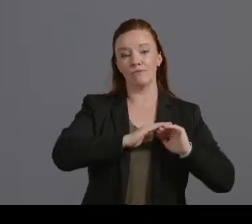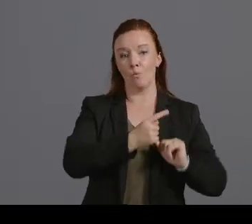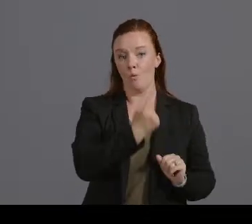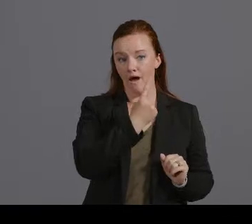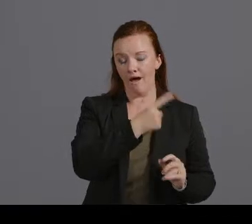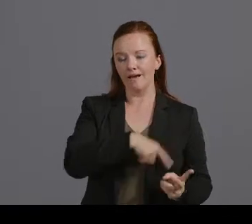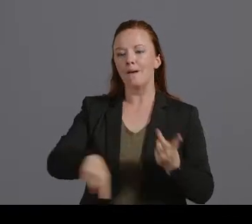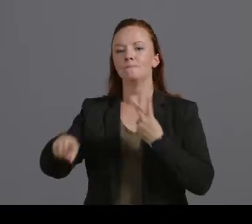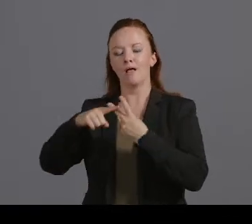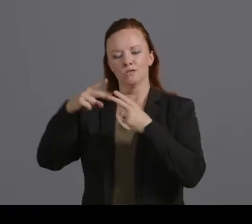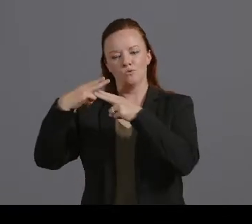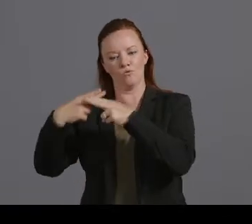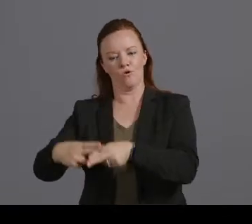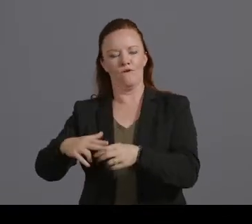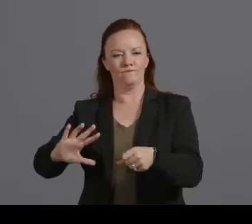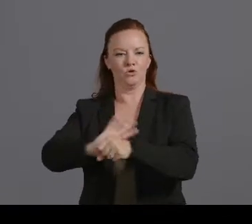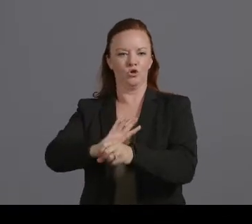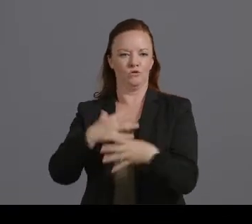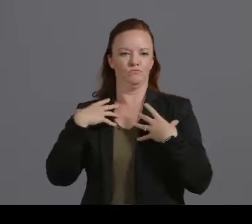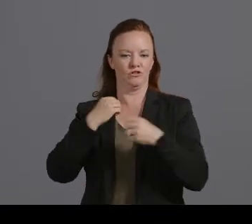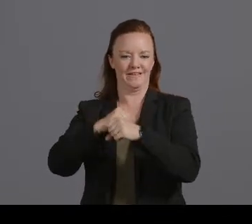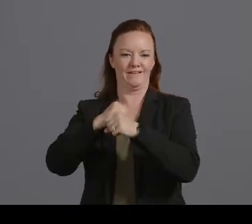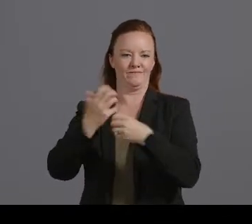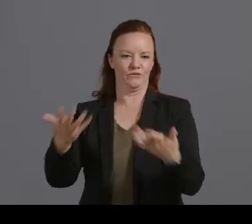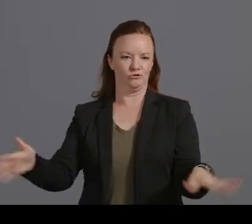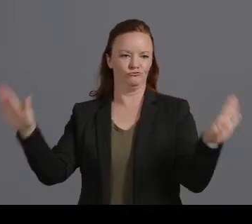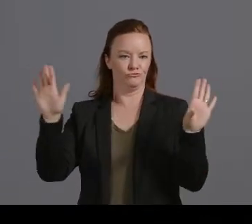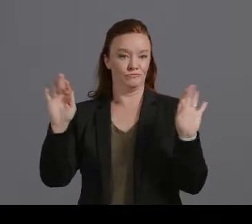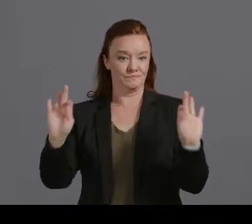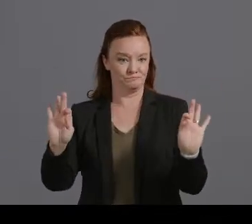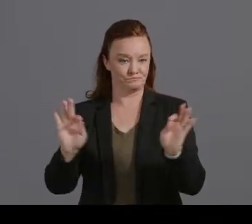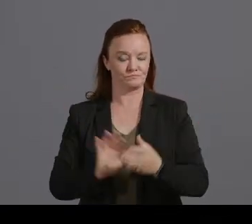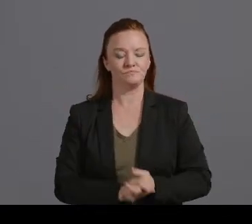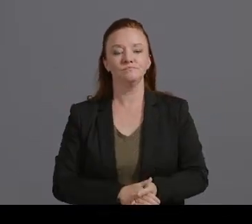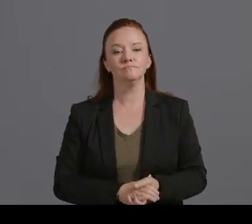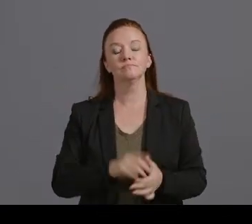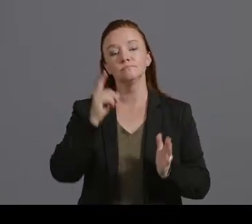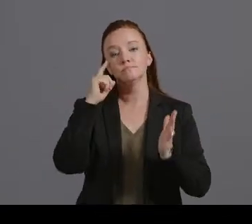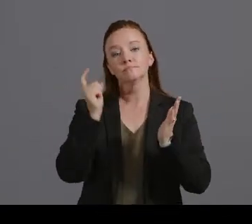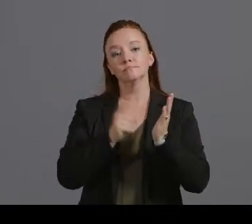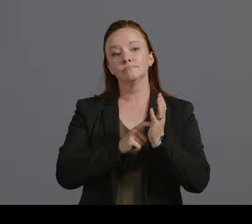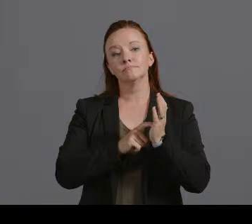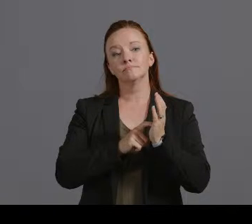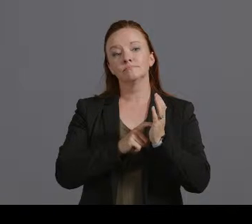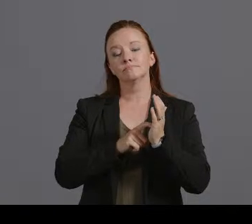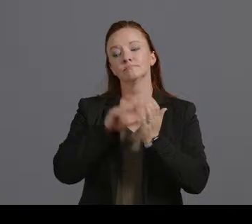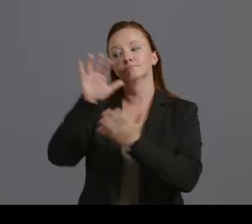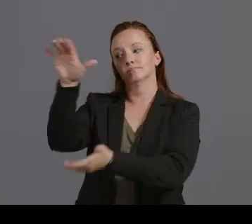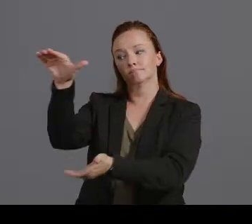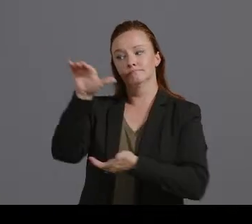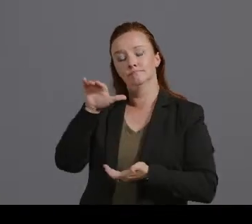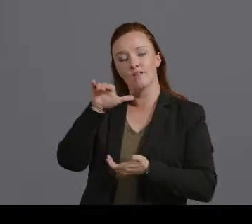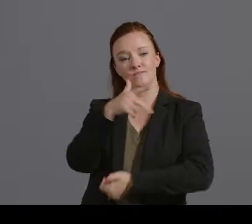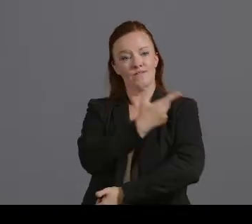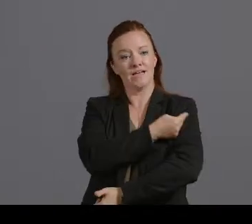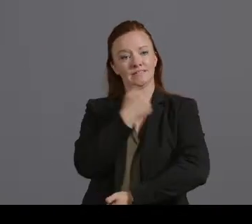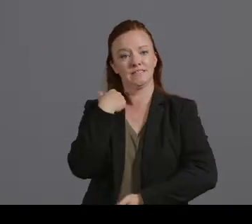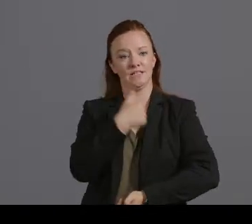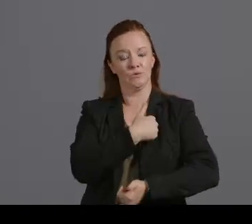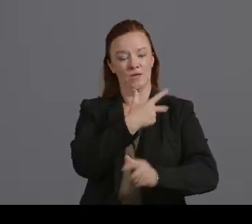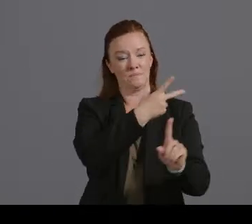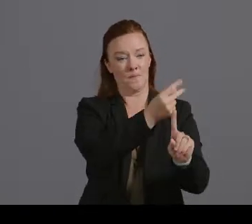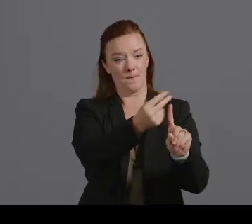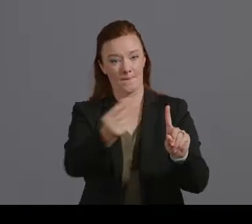as a fully protected individual. So you can see that the amount of vaccine that we are able to